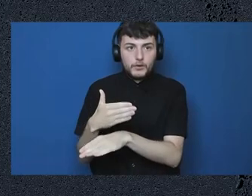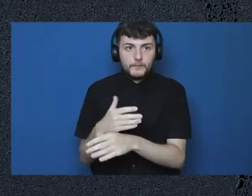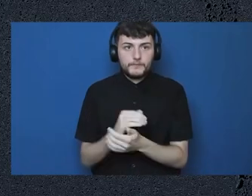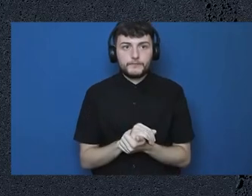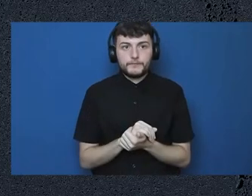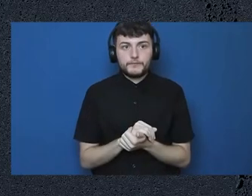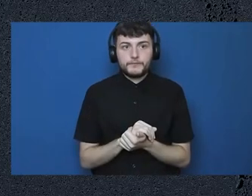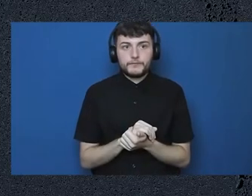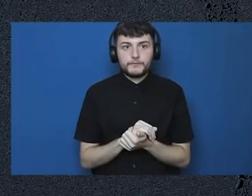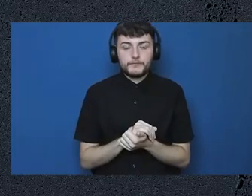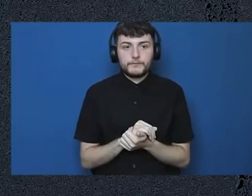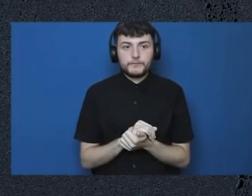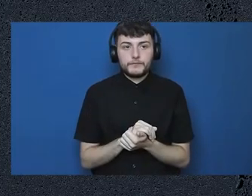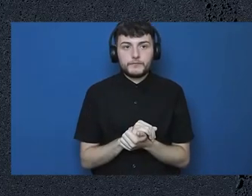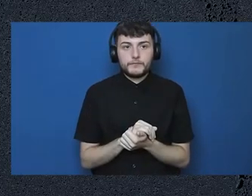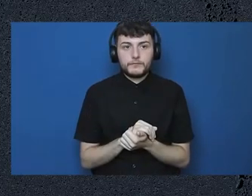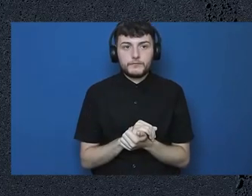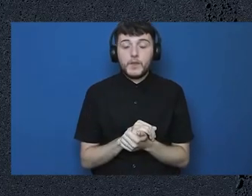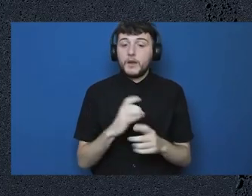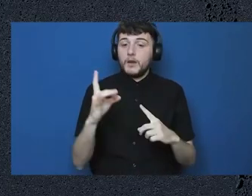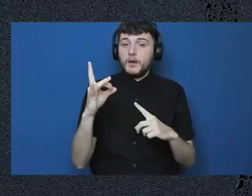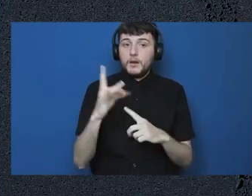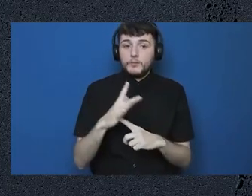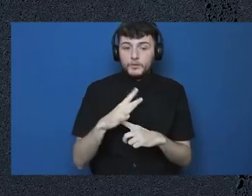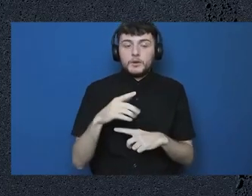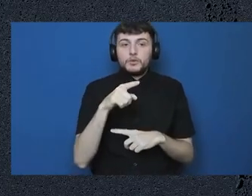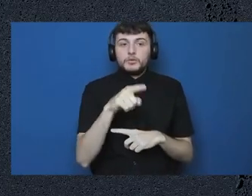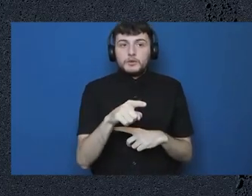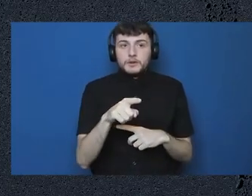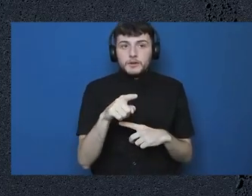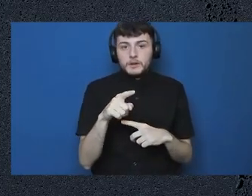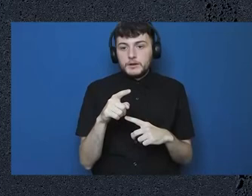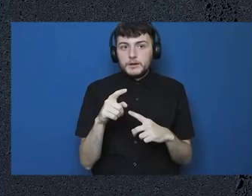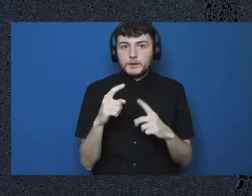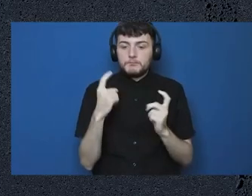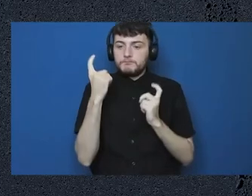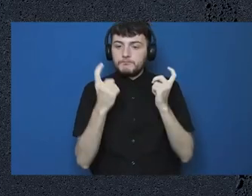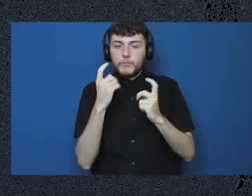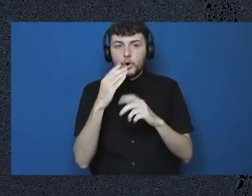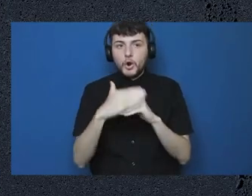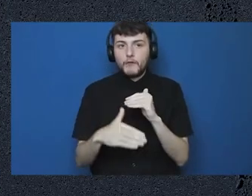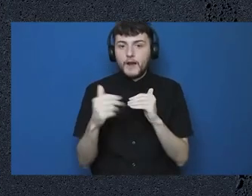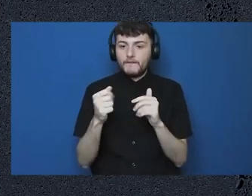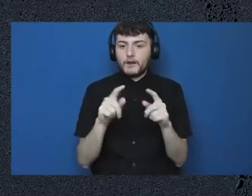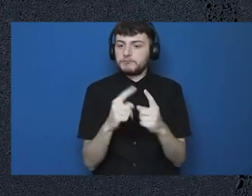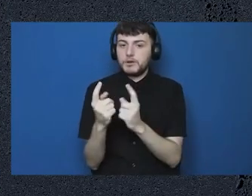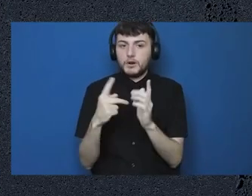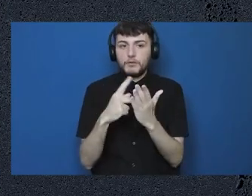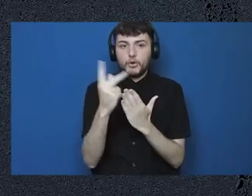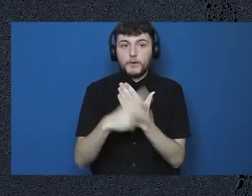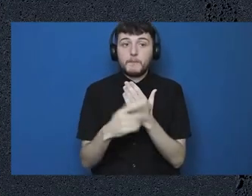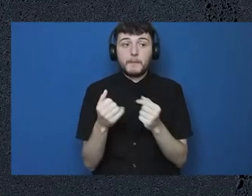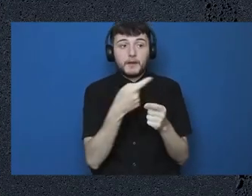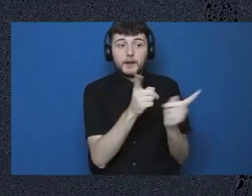medicine fields. More importantly, she's measuring all those initiatives. You know, if you're at high school, you've probably been party to some of these